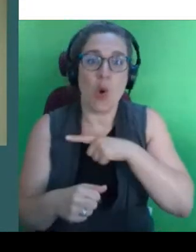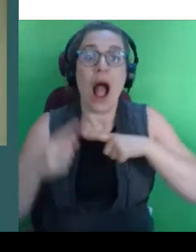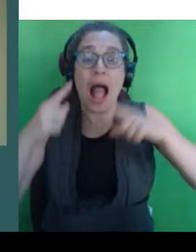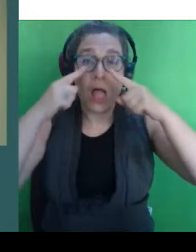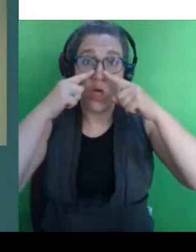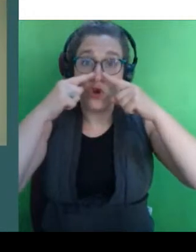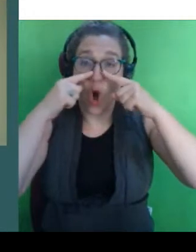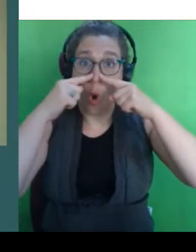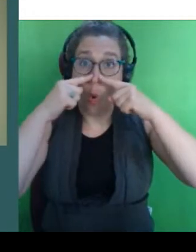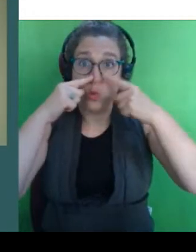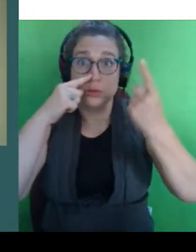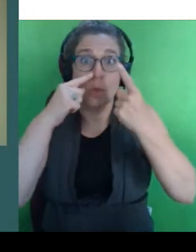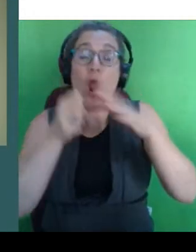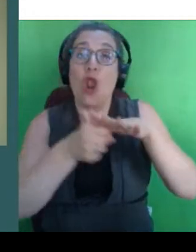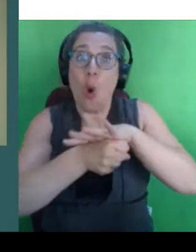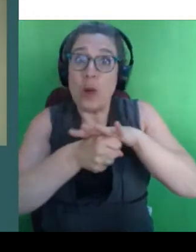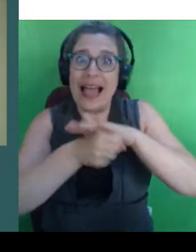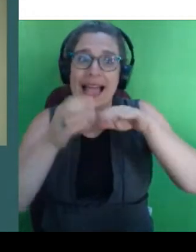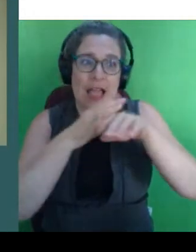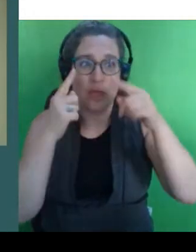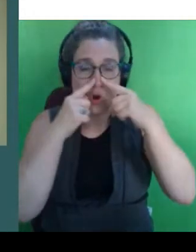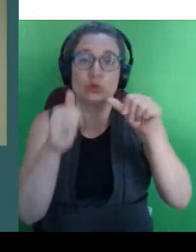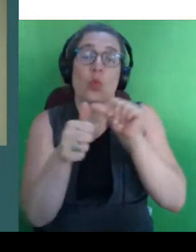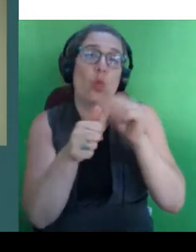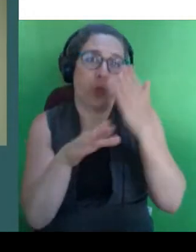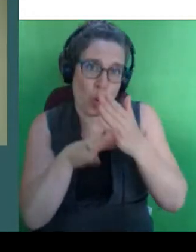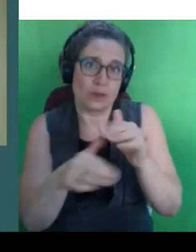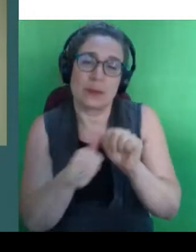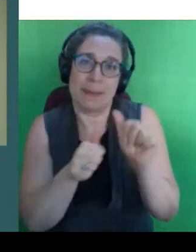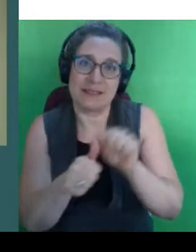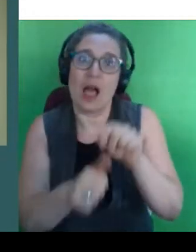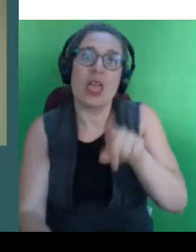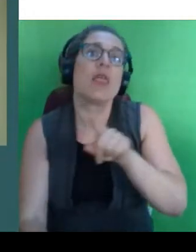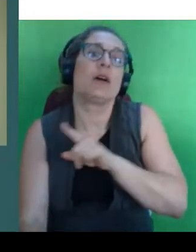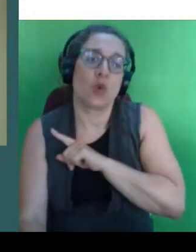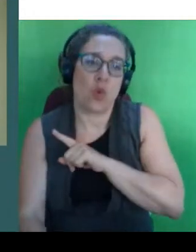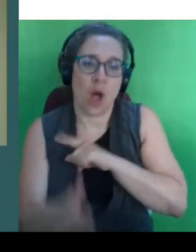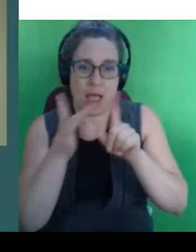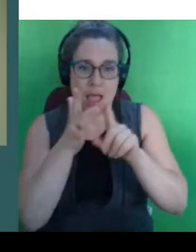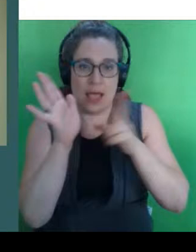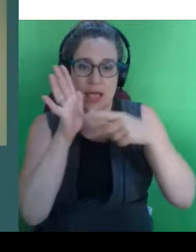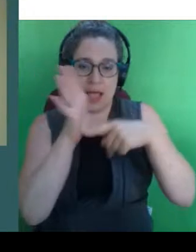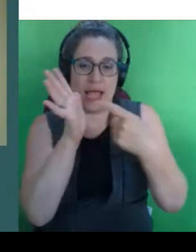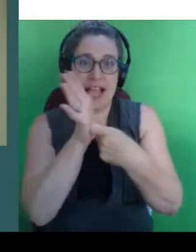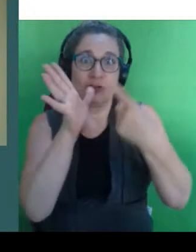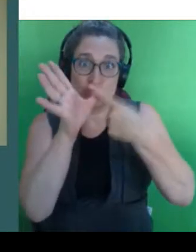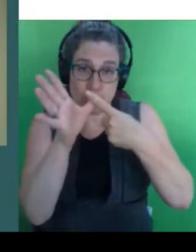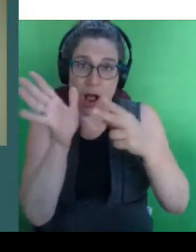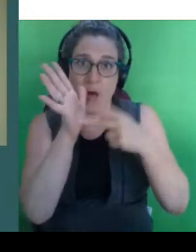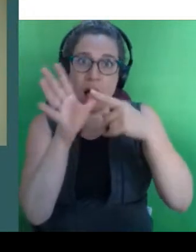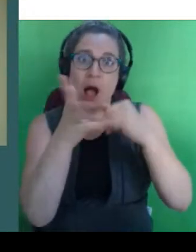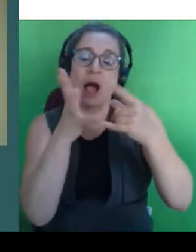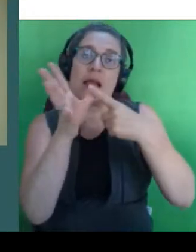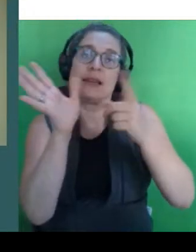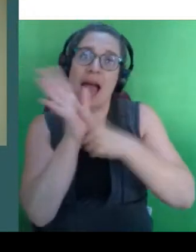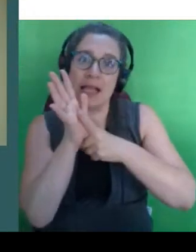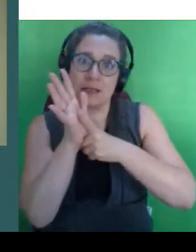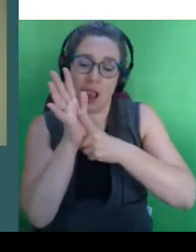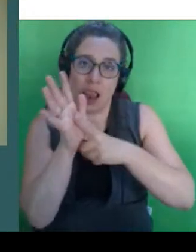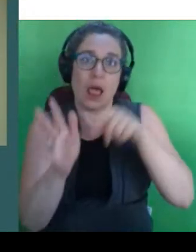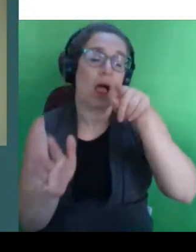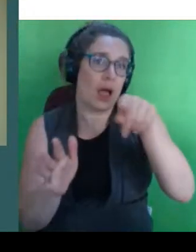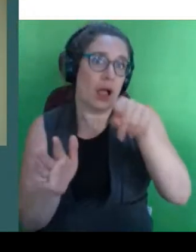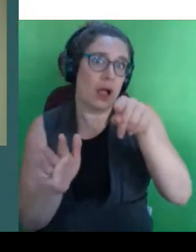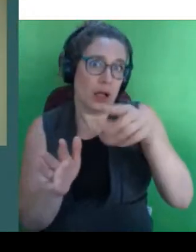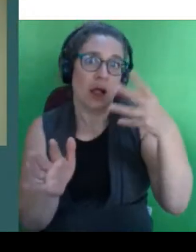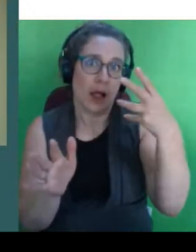work much better. And I think that's why the intranasal antihistamine has a number needed to treat of 5, whereas the oral has a